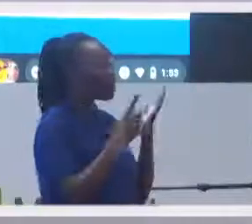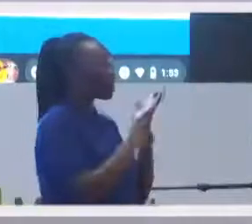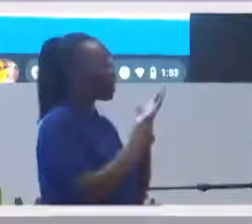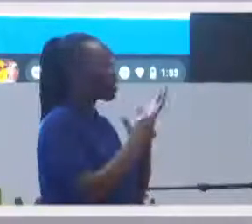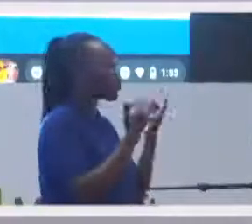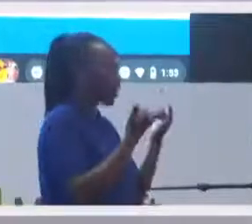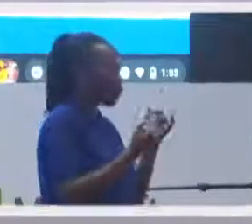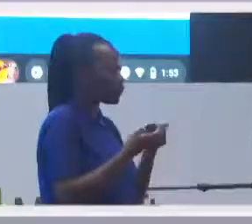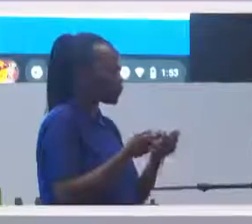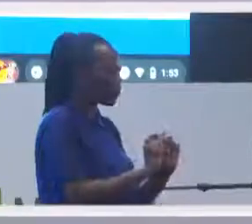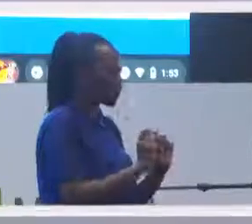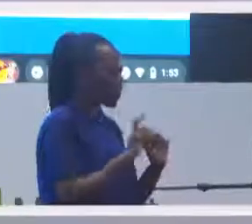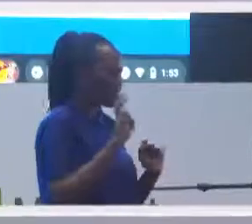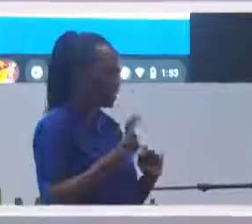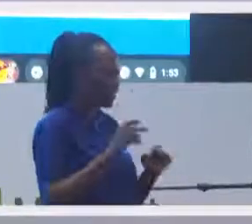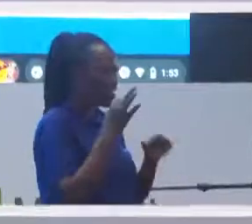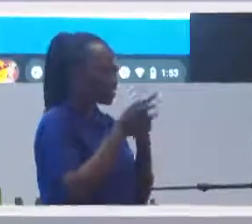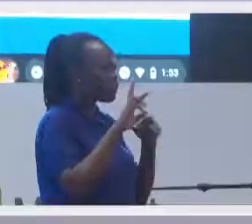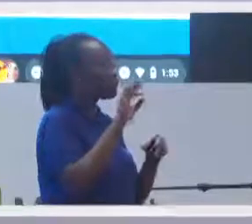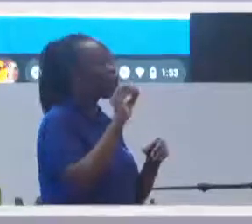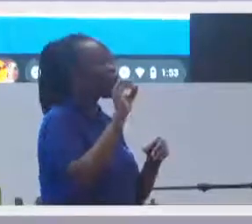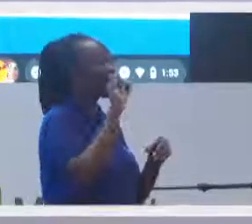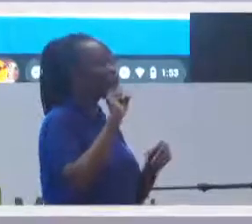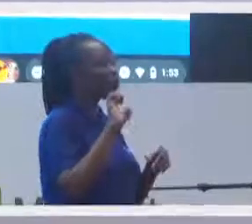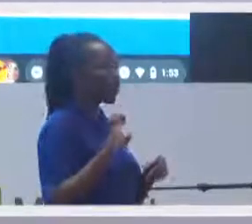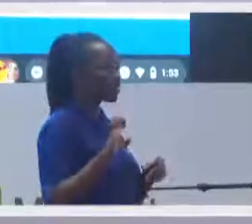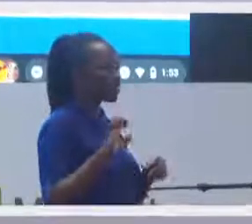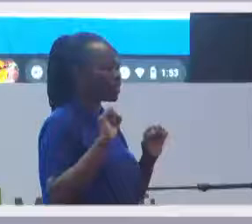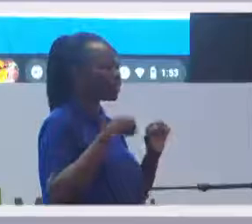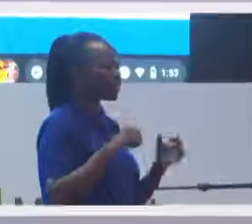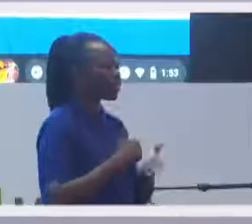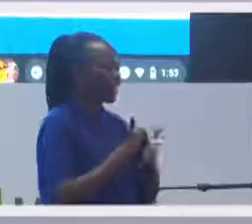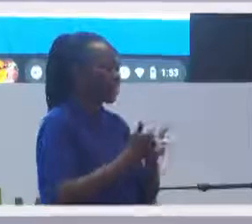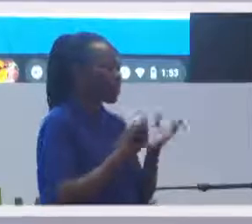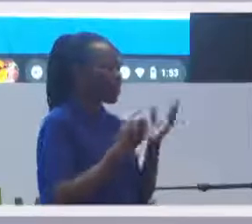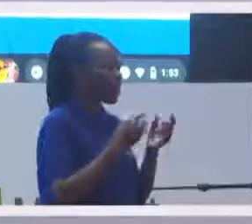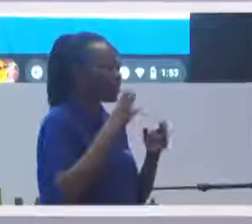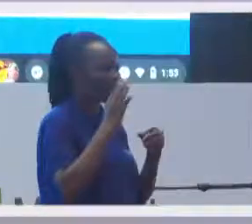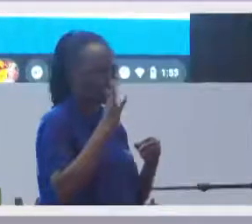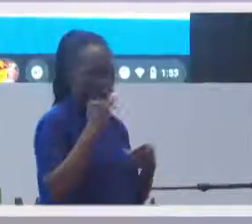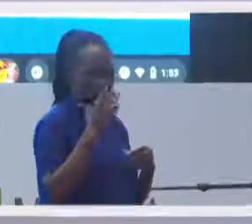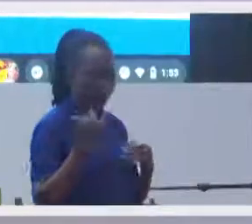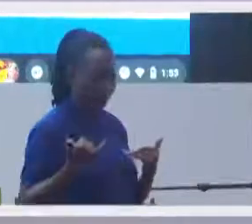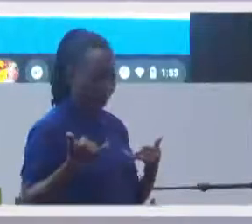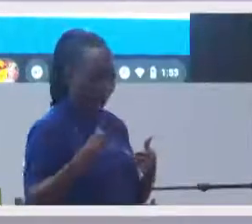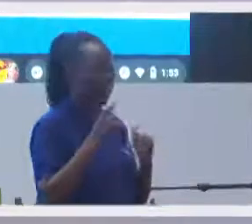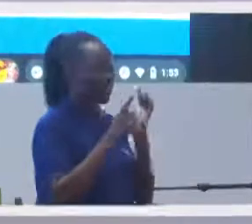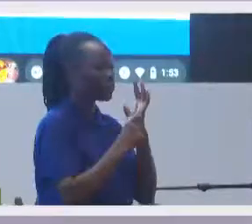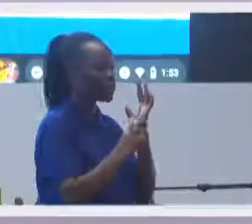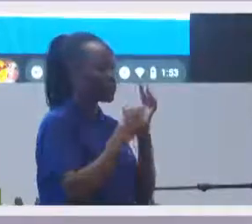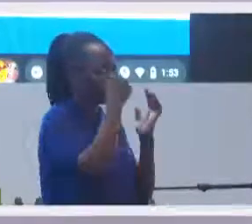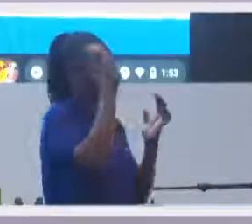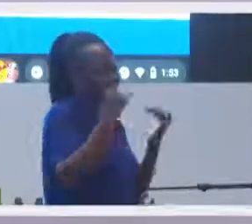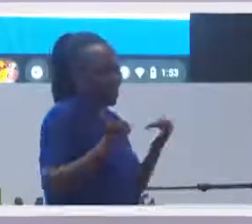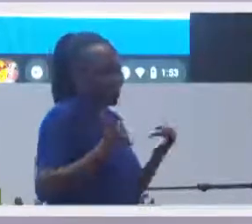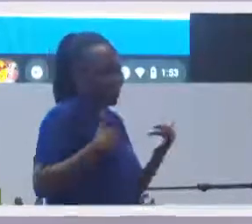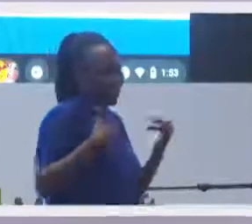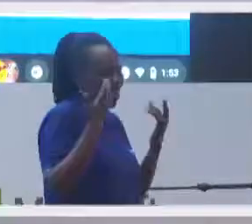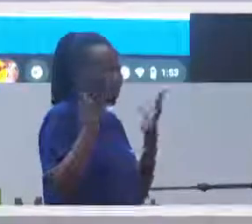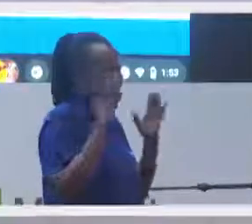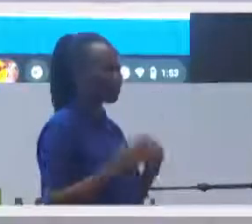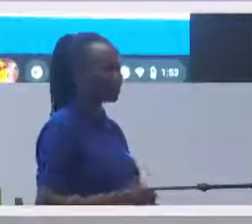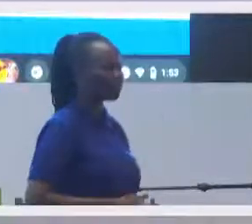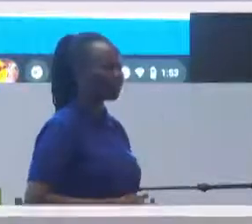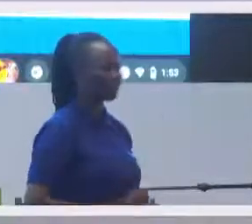bit of test here. Rose, can you help and say something in Swahili? Mine is just so bad. So.